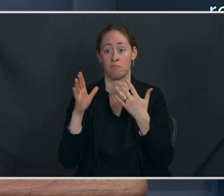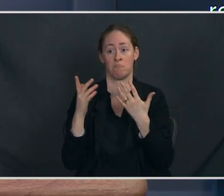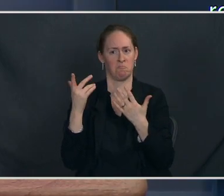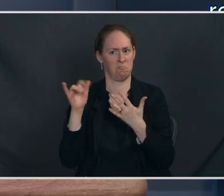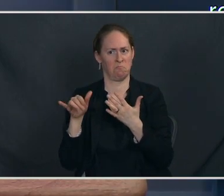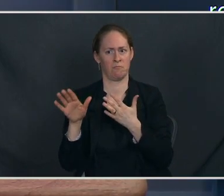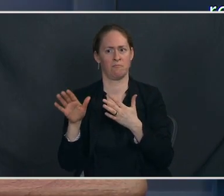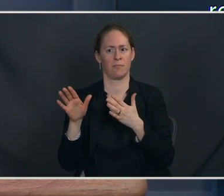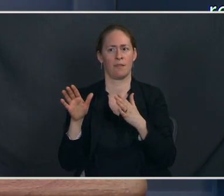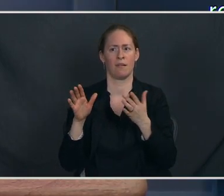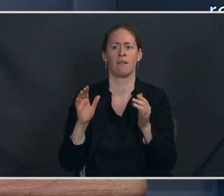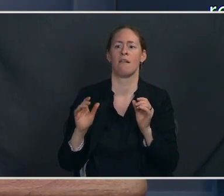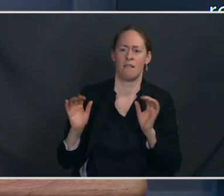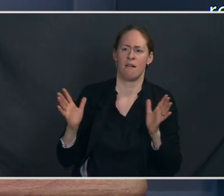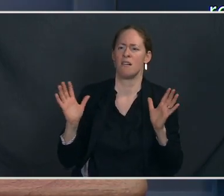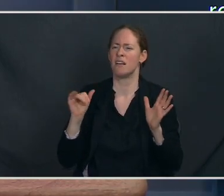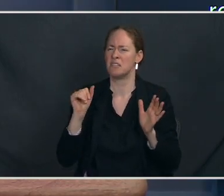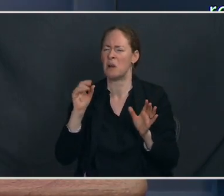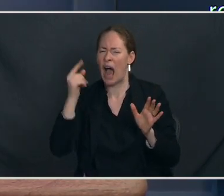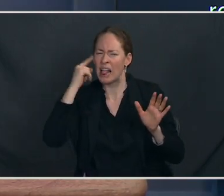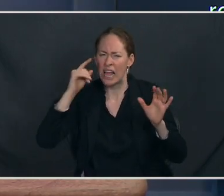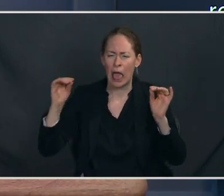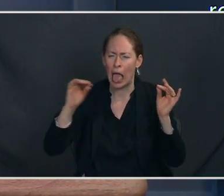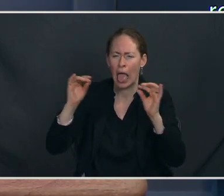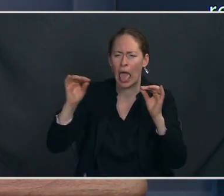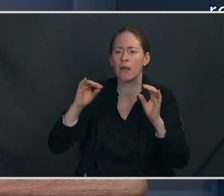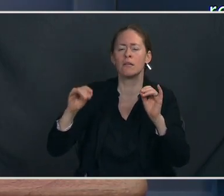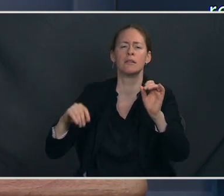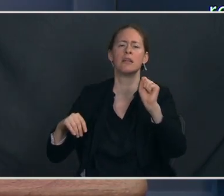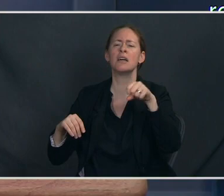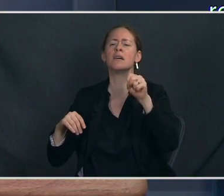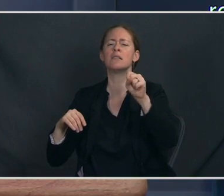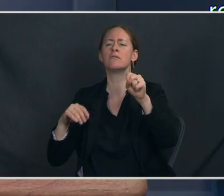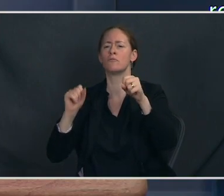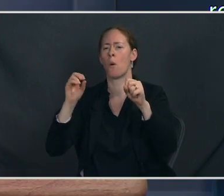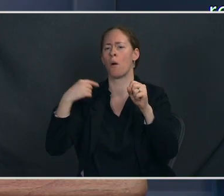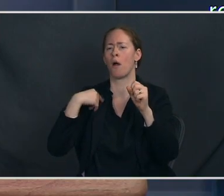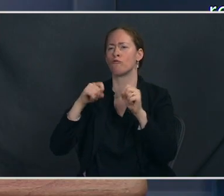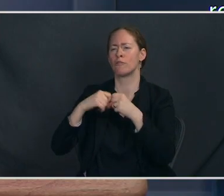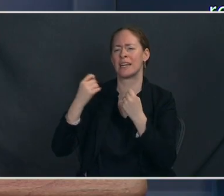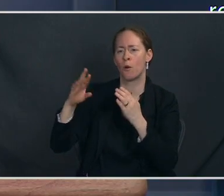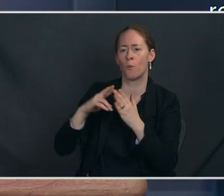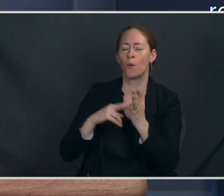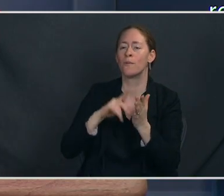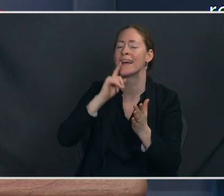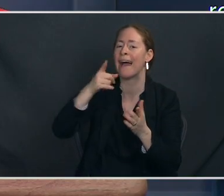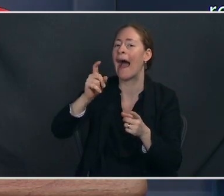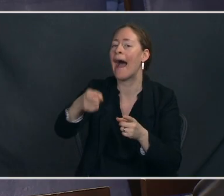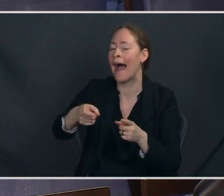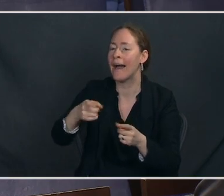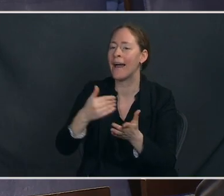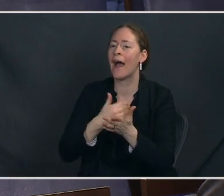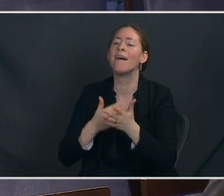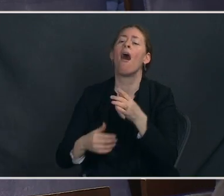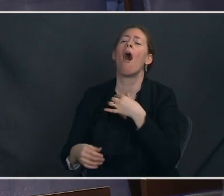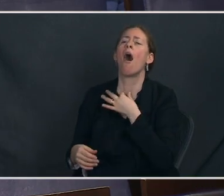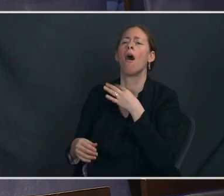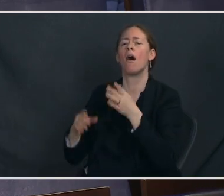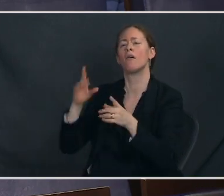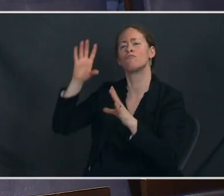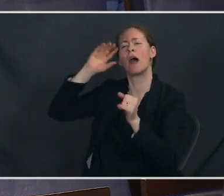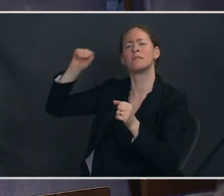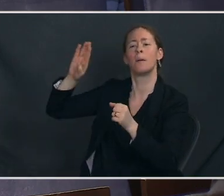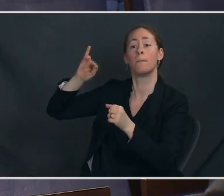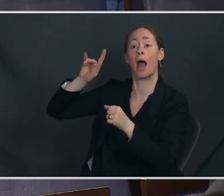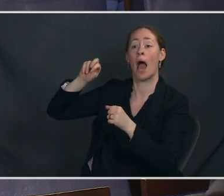obviously participate. I believe so, yes, exactly. Okay, last one. I'm breaking Jonathan's rule, but since you're new here. The President Biden has spoken to President Putin.